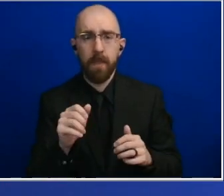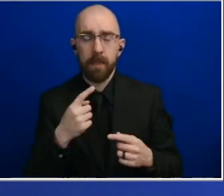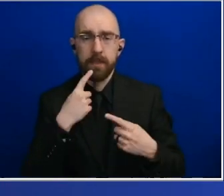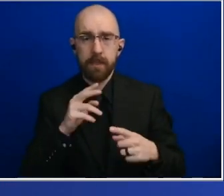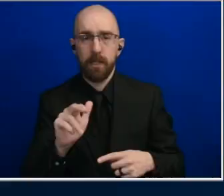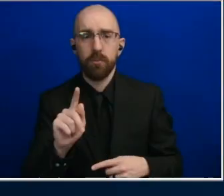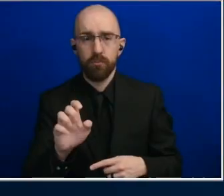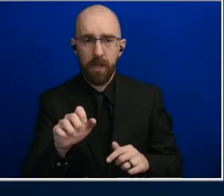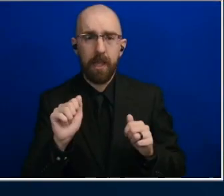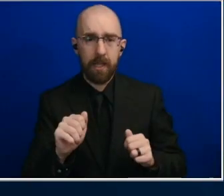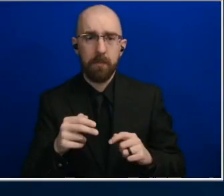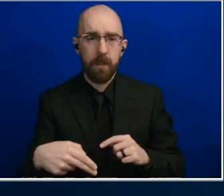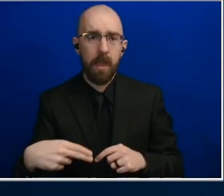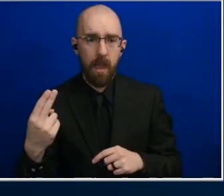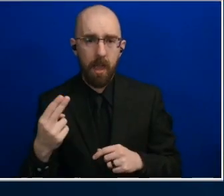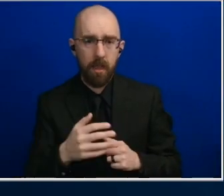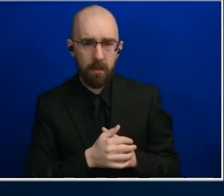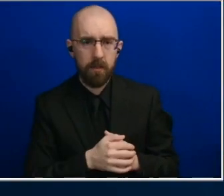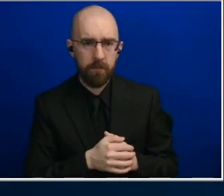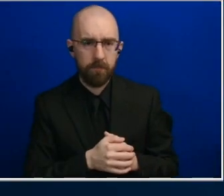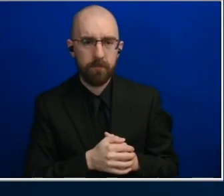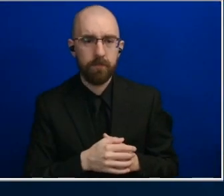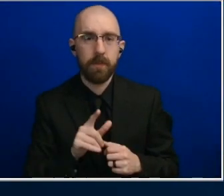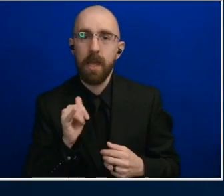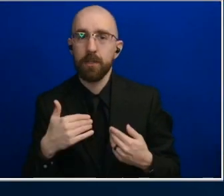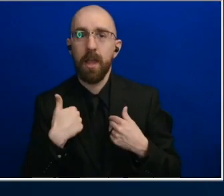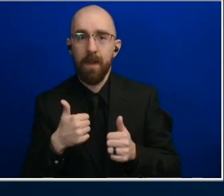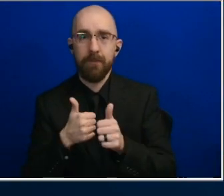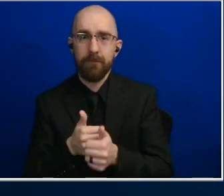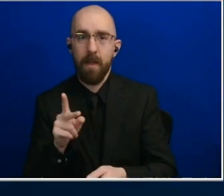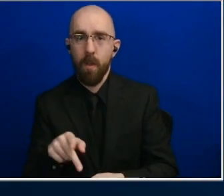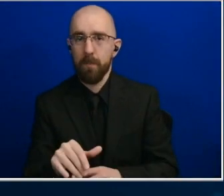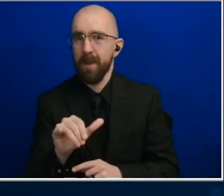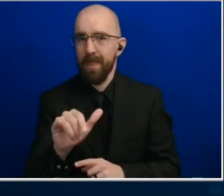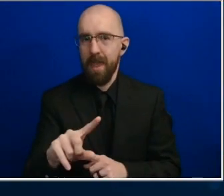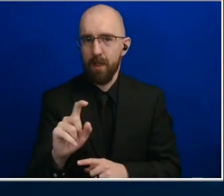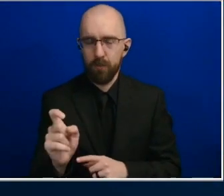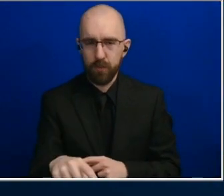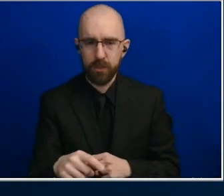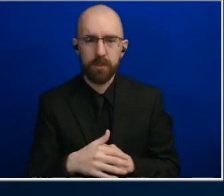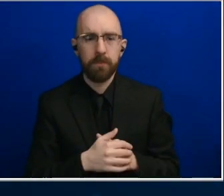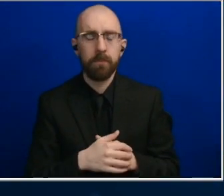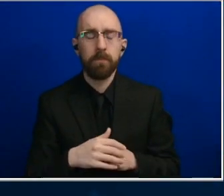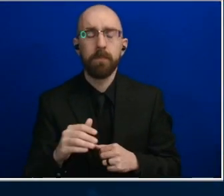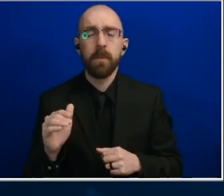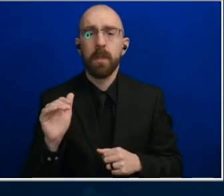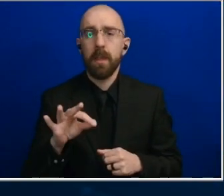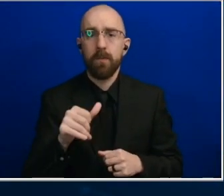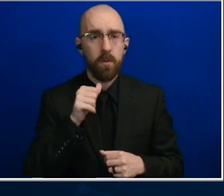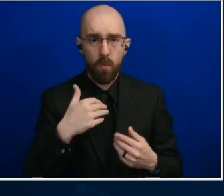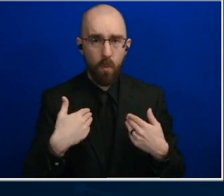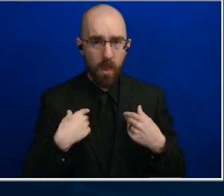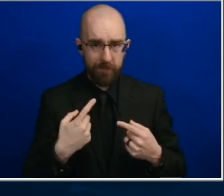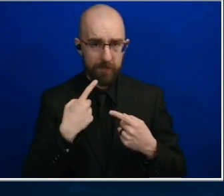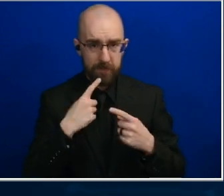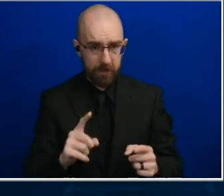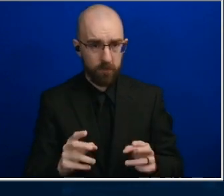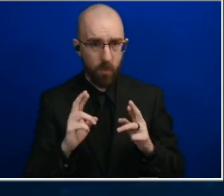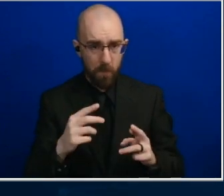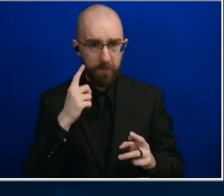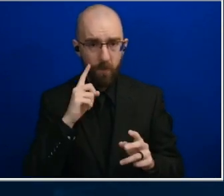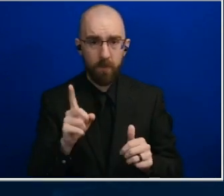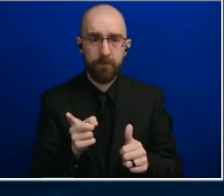high. We actually have a follow-up to that question then. If you don't have the success you're hoping for the first time, can you